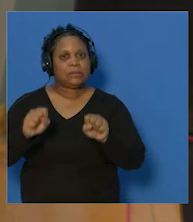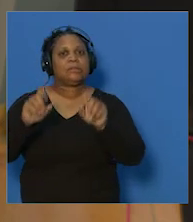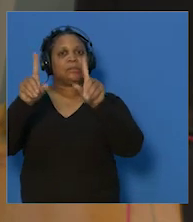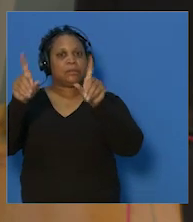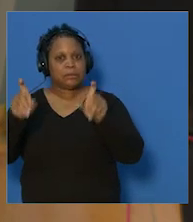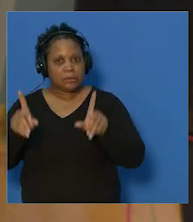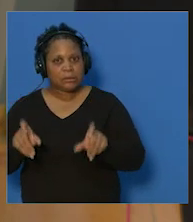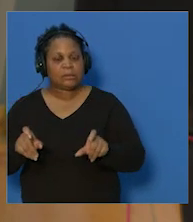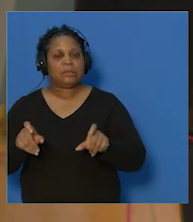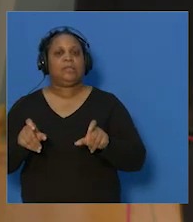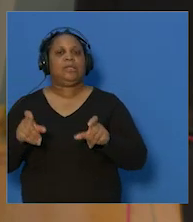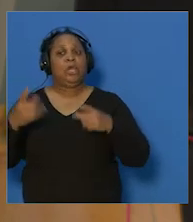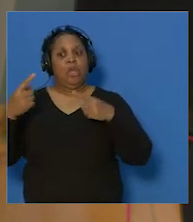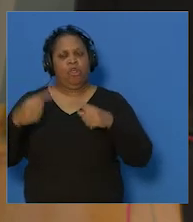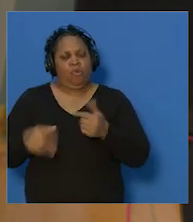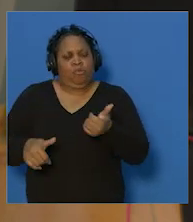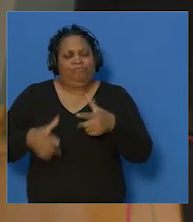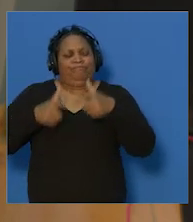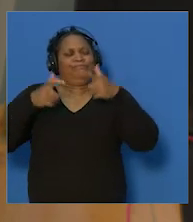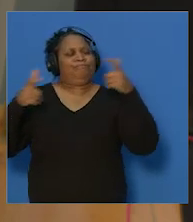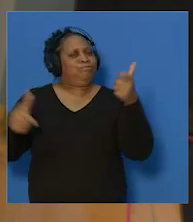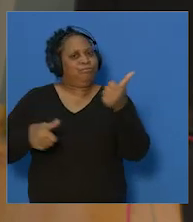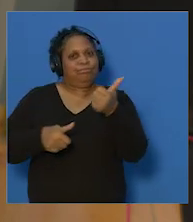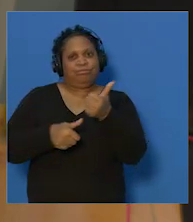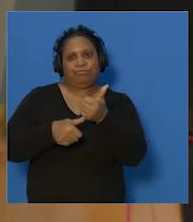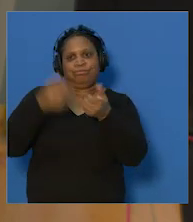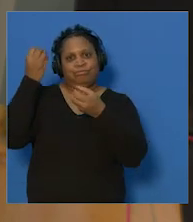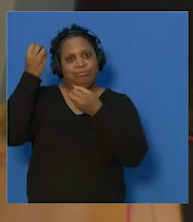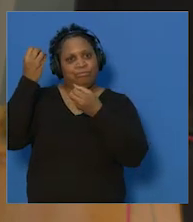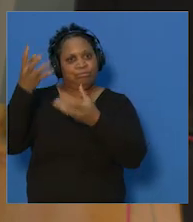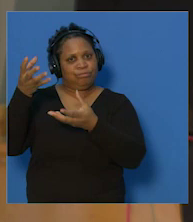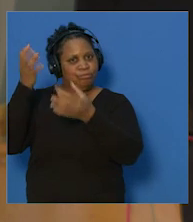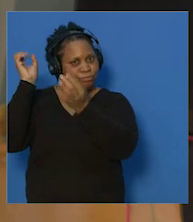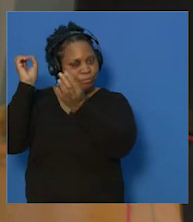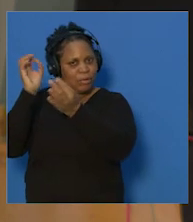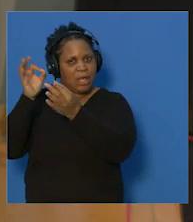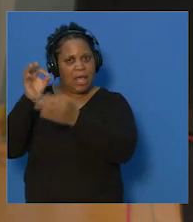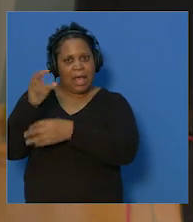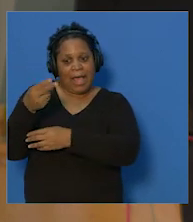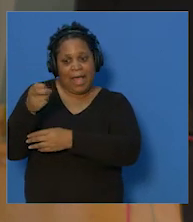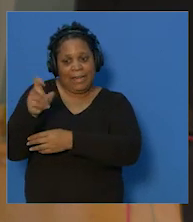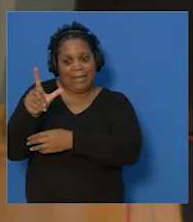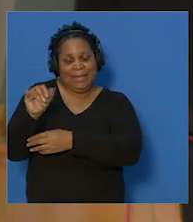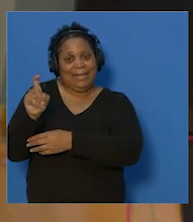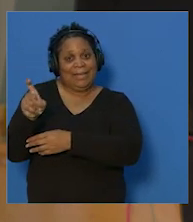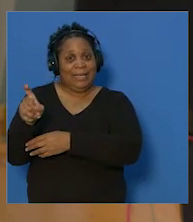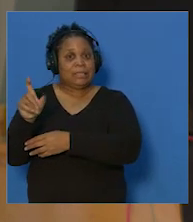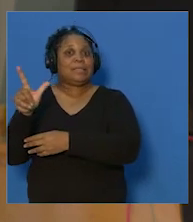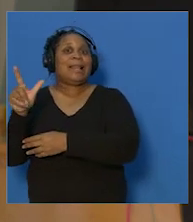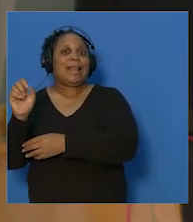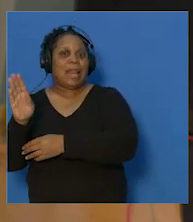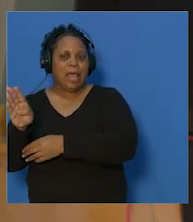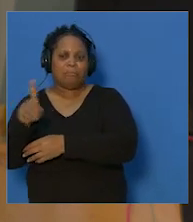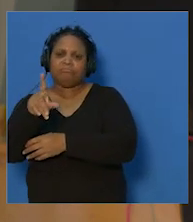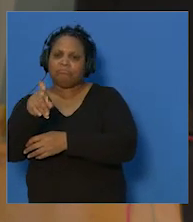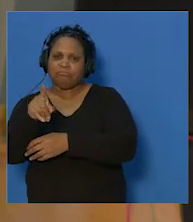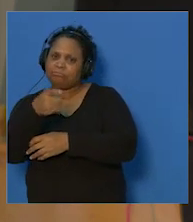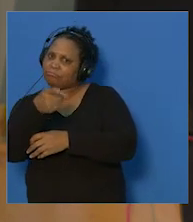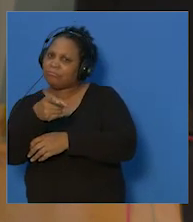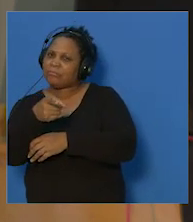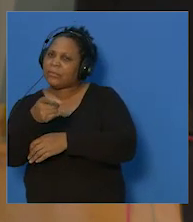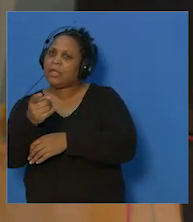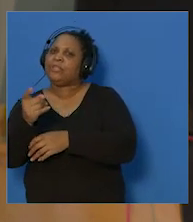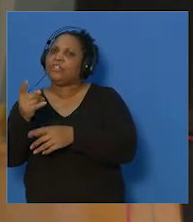Through the tremendous assistance and input of Dr. Desiree Spriggs at Helix Lab, We asked her to help to facilitate